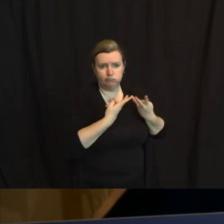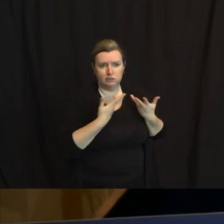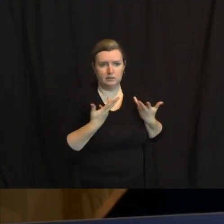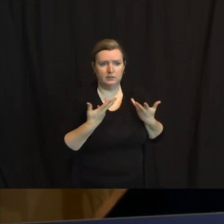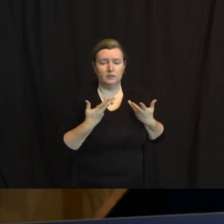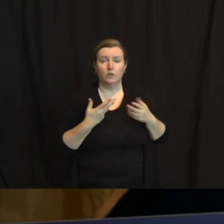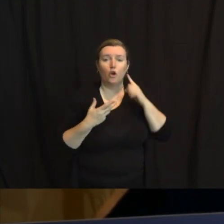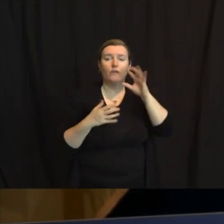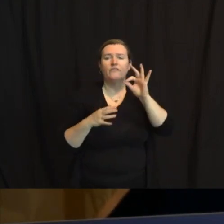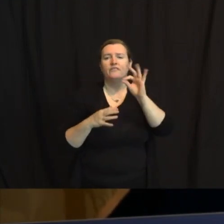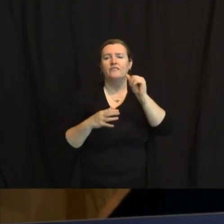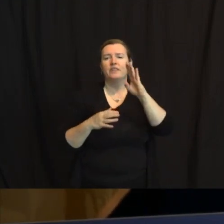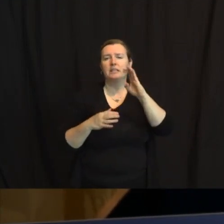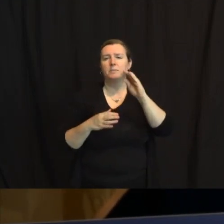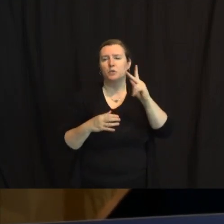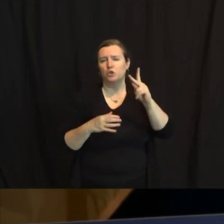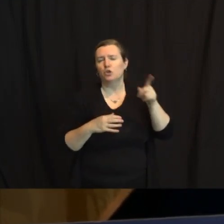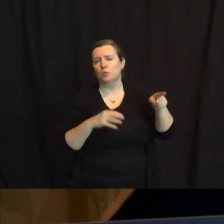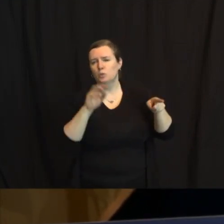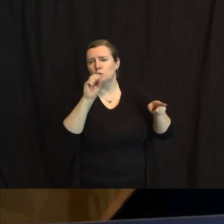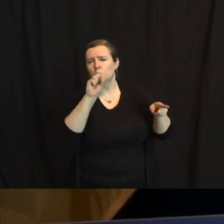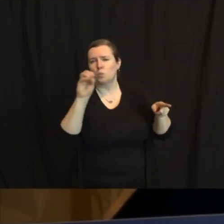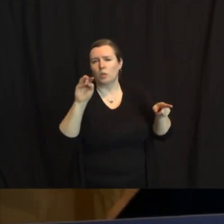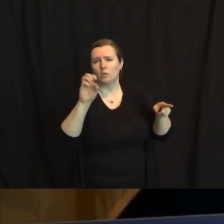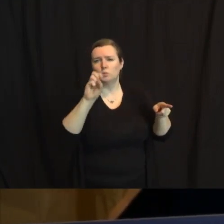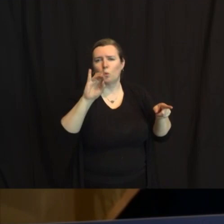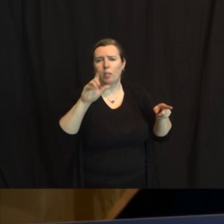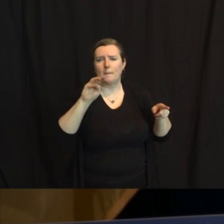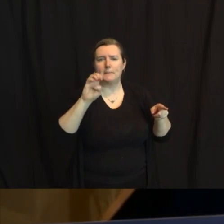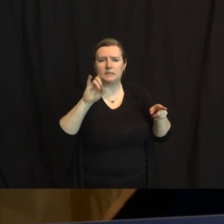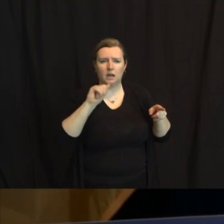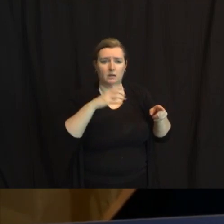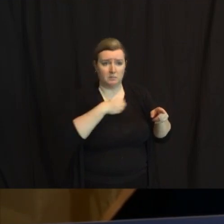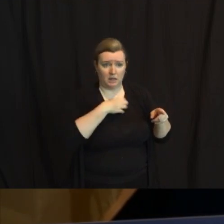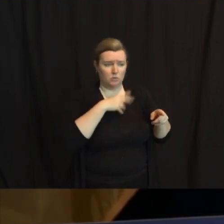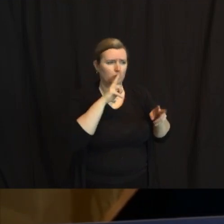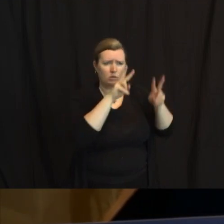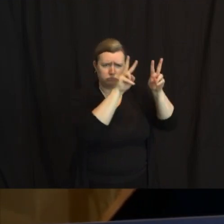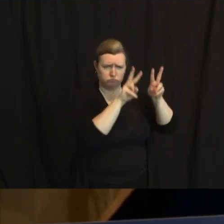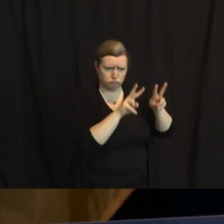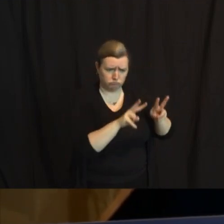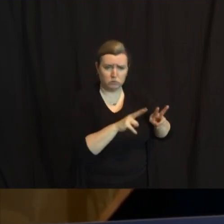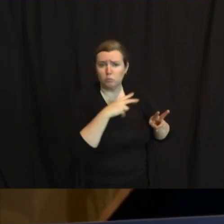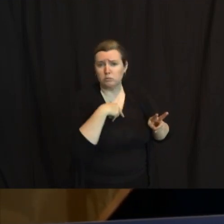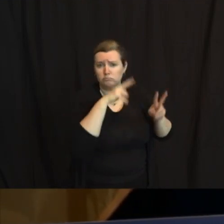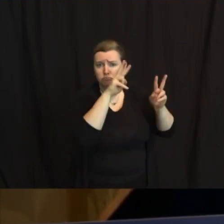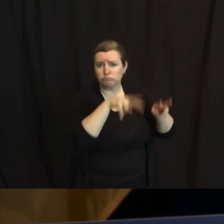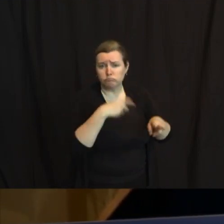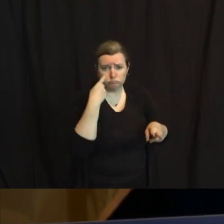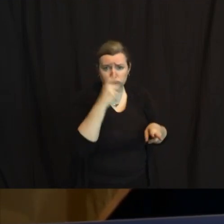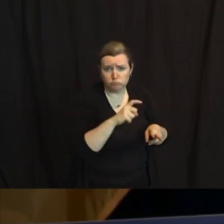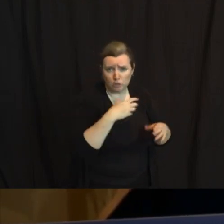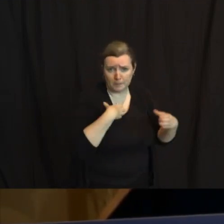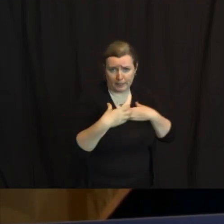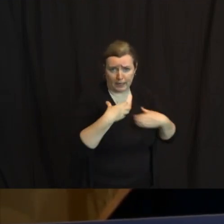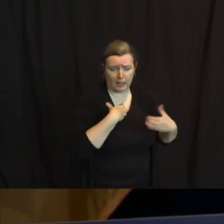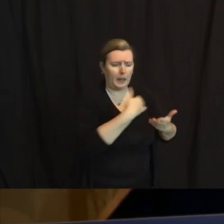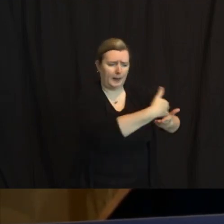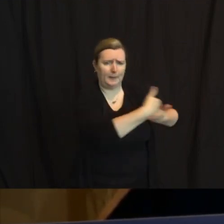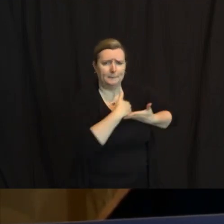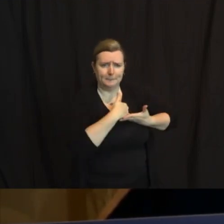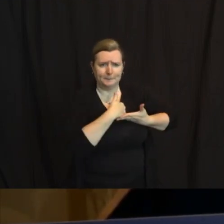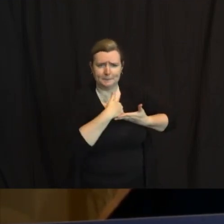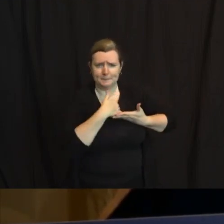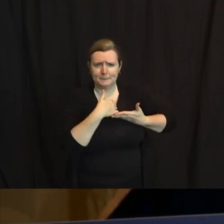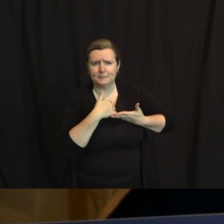error one, so I'll definitely check that out when I get back to the office. I have a suggestion with 2 levels on it. Could you guys connect offline? Because Matt's had